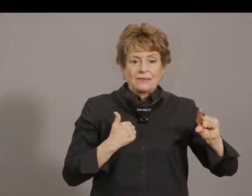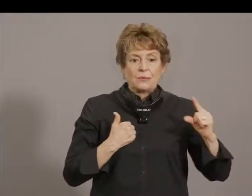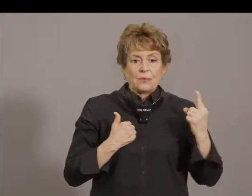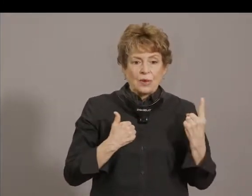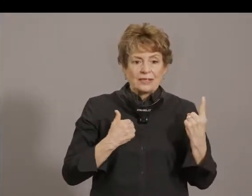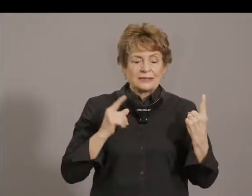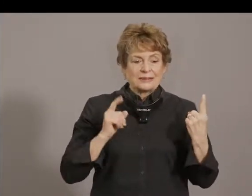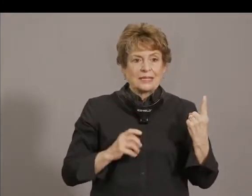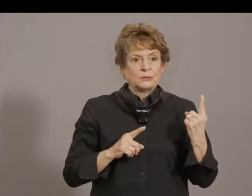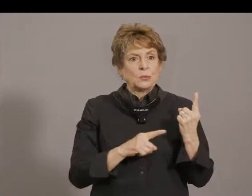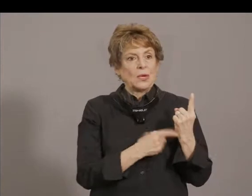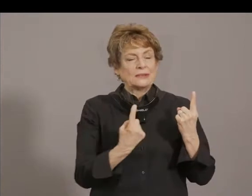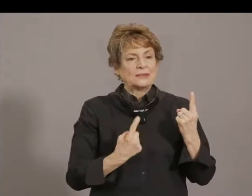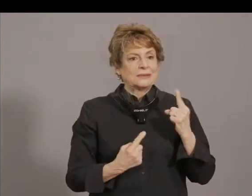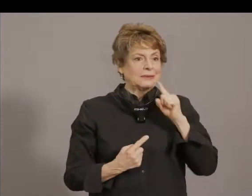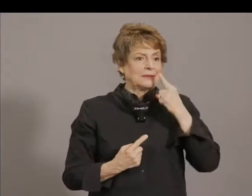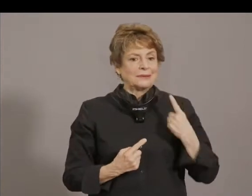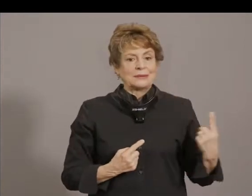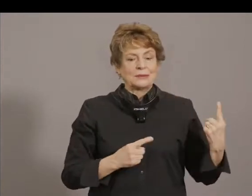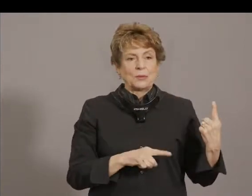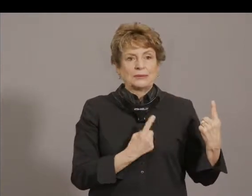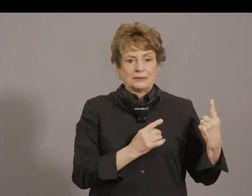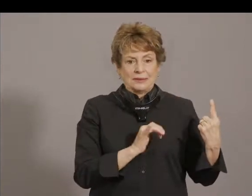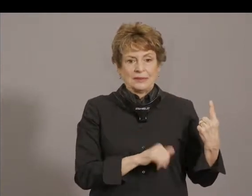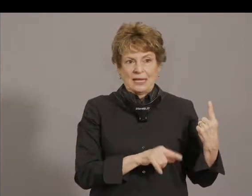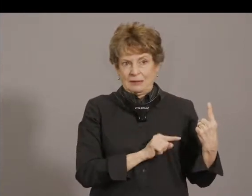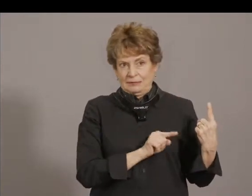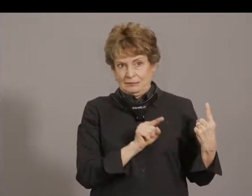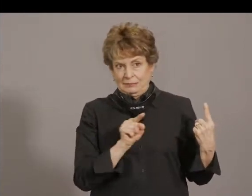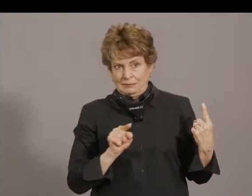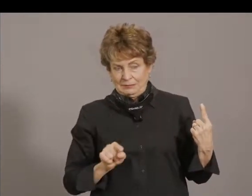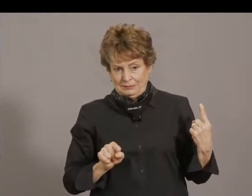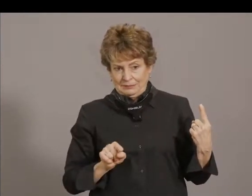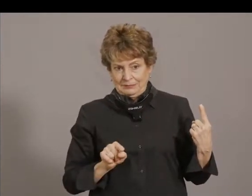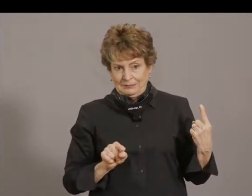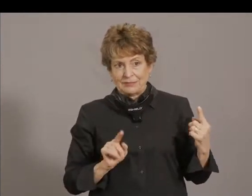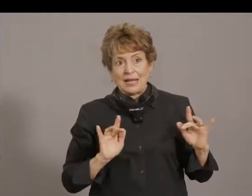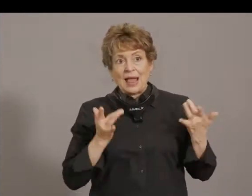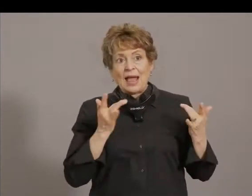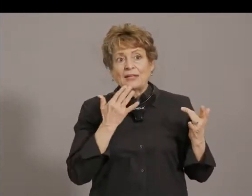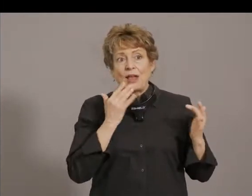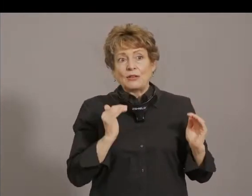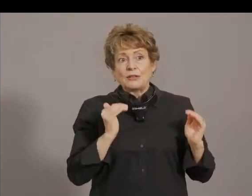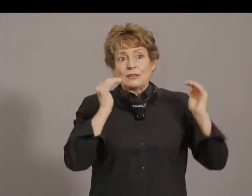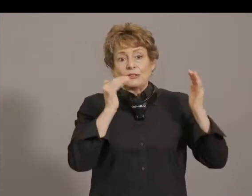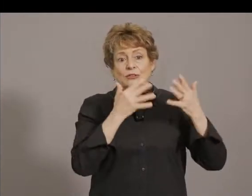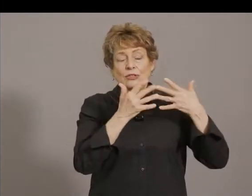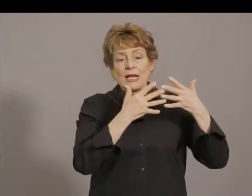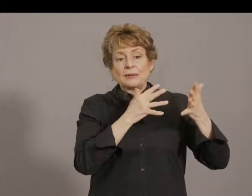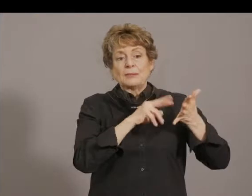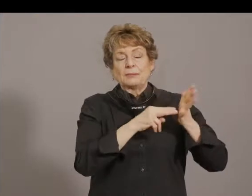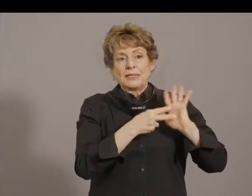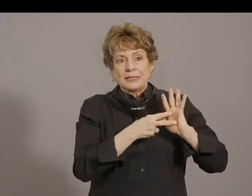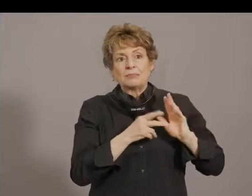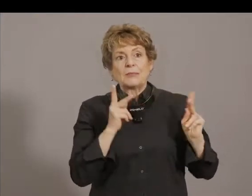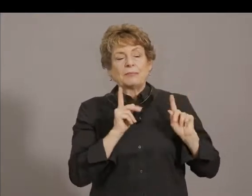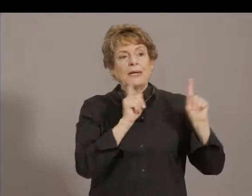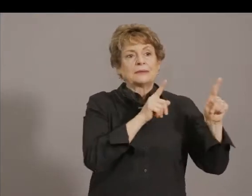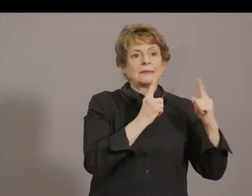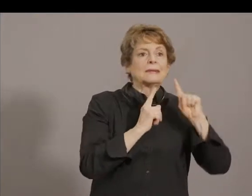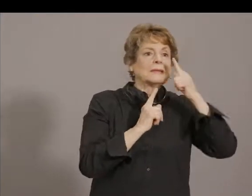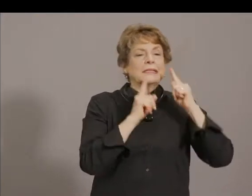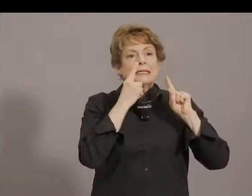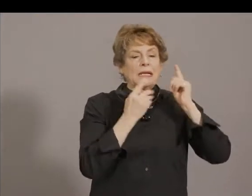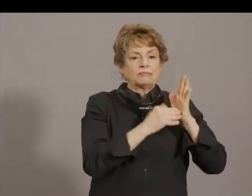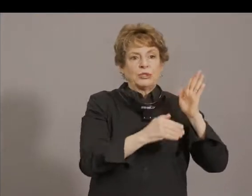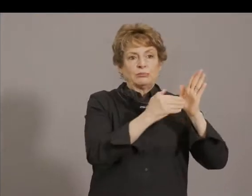of their positive test. As you look at the lighter gray bars, those are repeat tests. So you can see that almost 50% of our